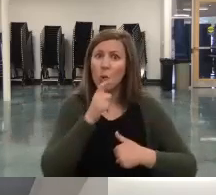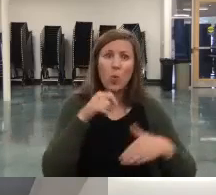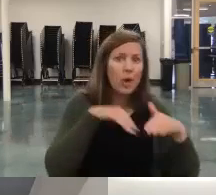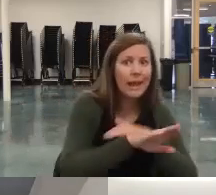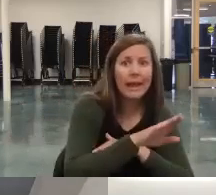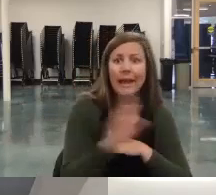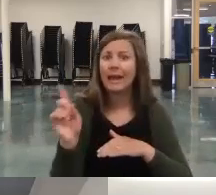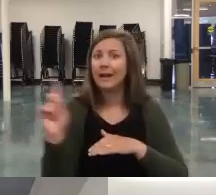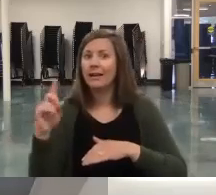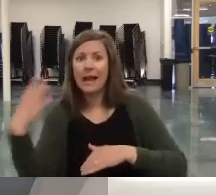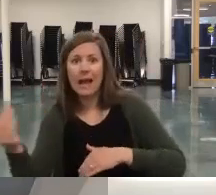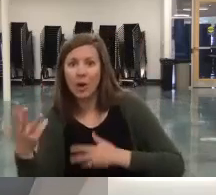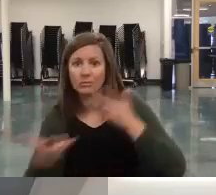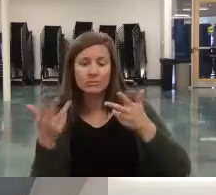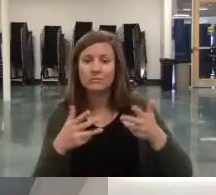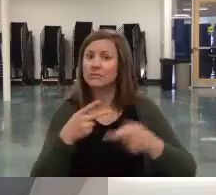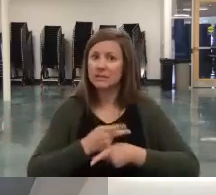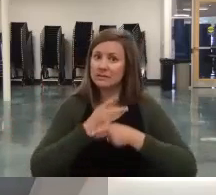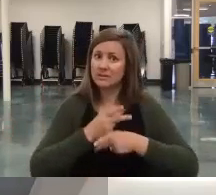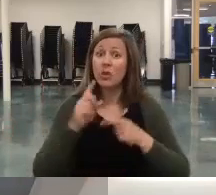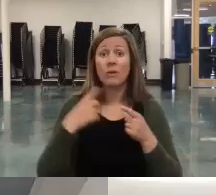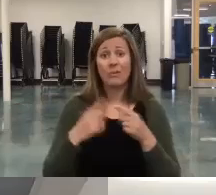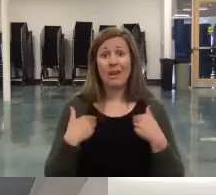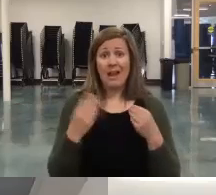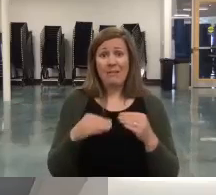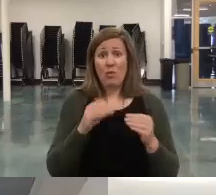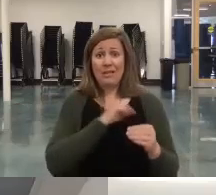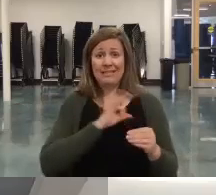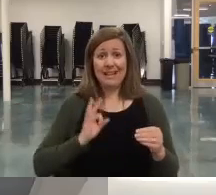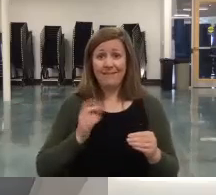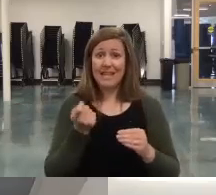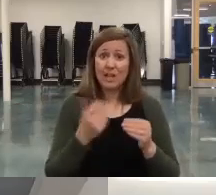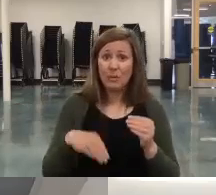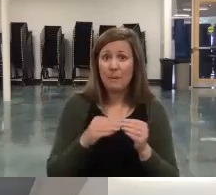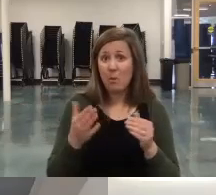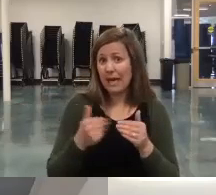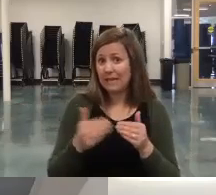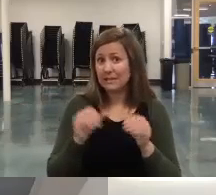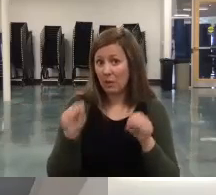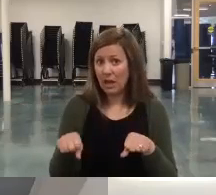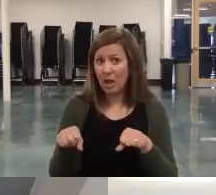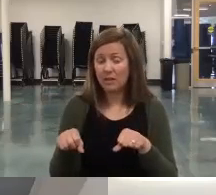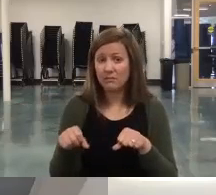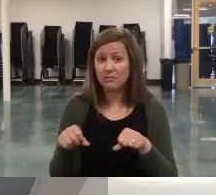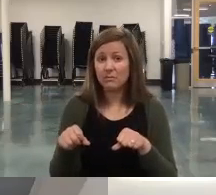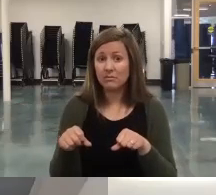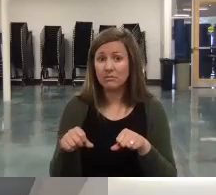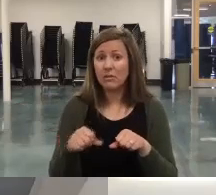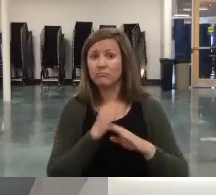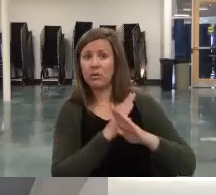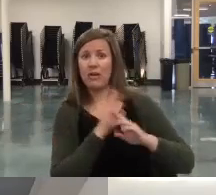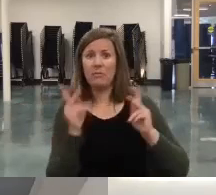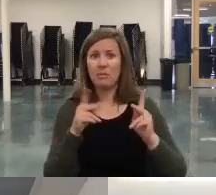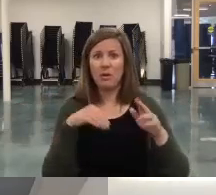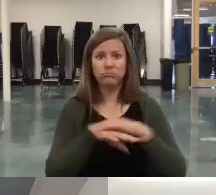of what building. So when we had more staff, that made it a little easier. We could prevent in and out of